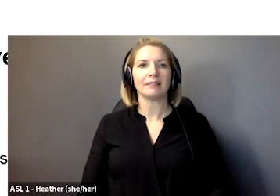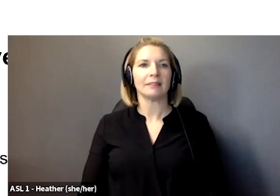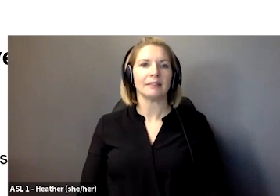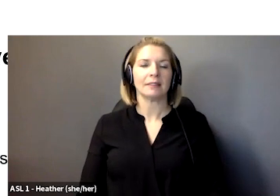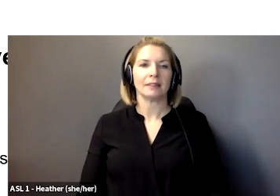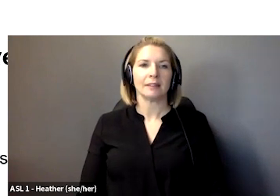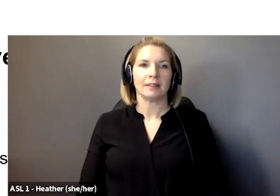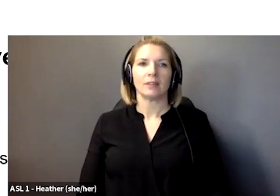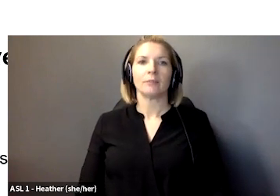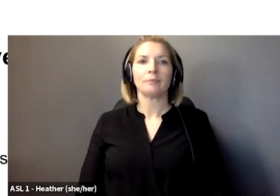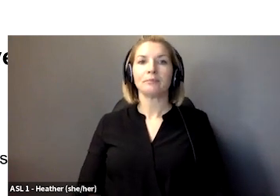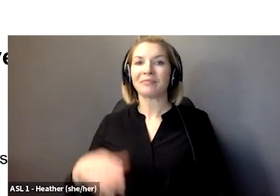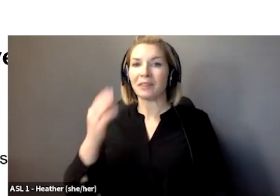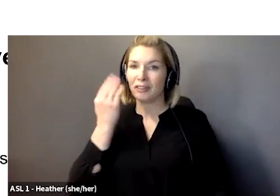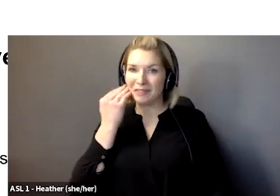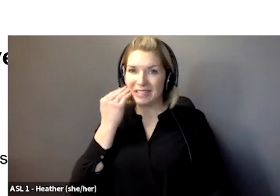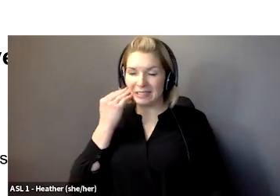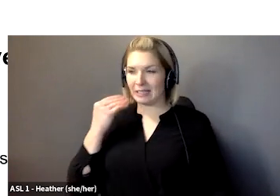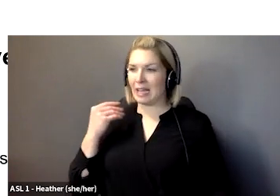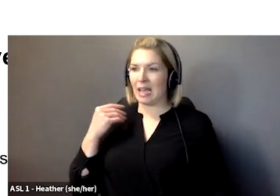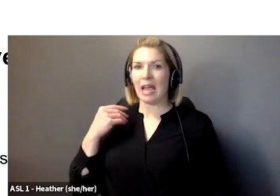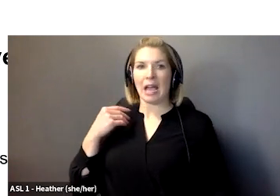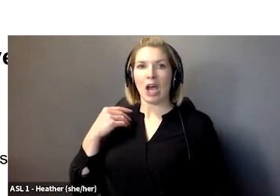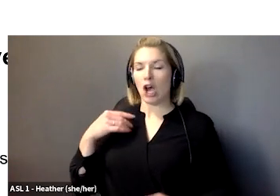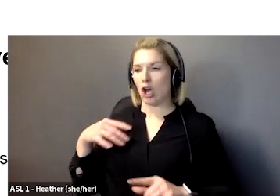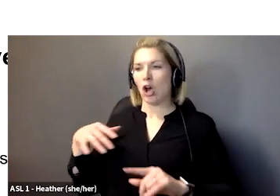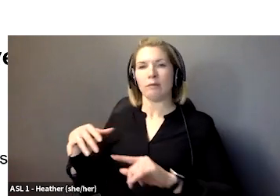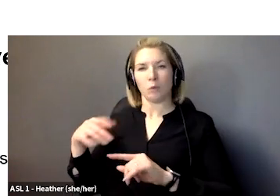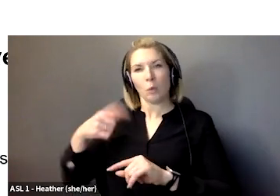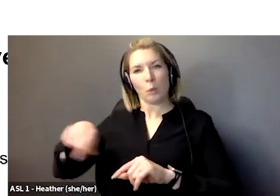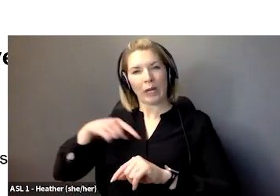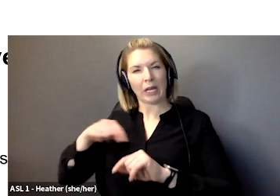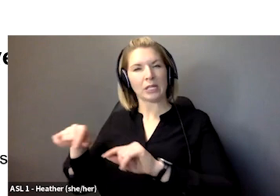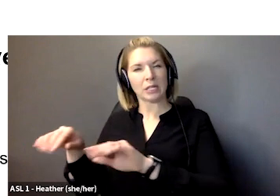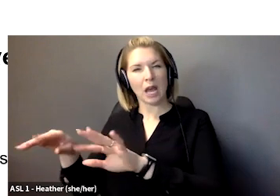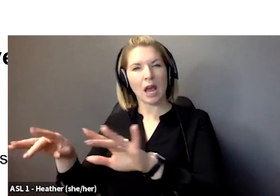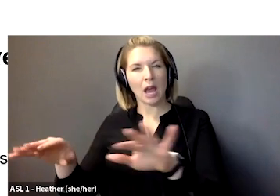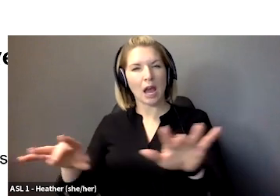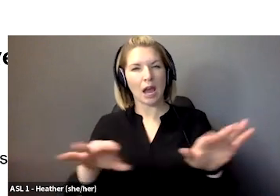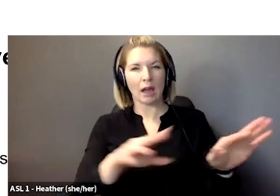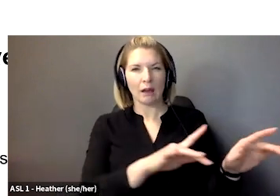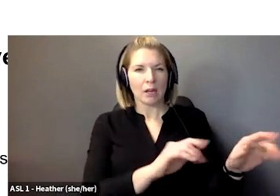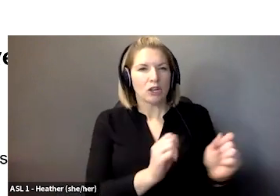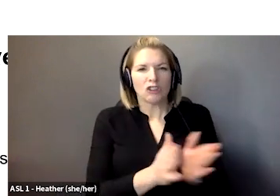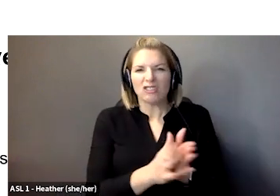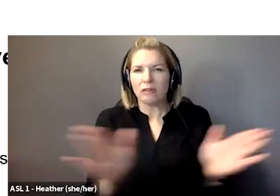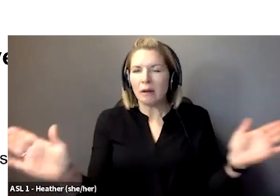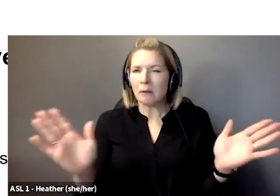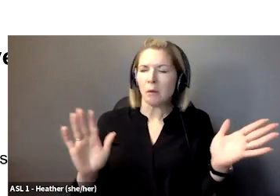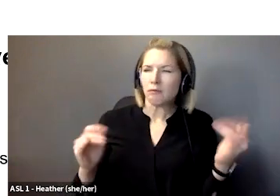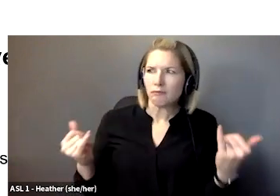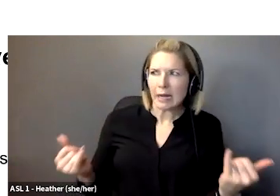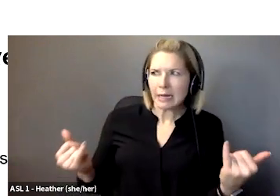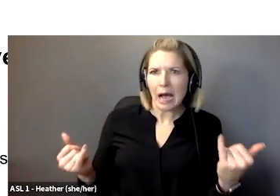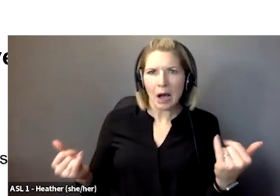So we recently completed a comprehensive horizon scan of gray and peer-reviewed research in social media to examine aspects of the future of